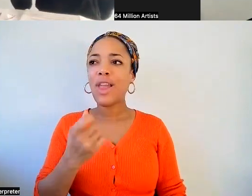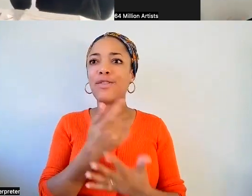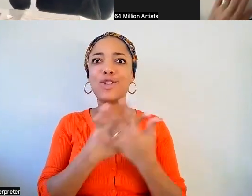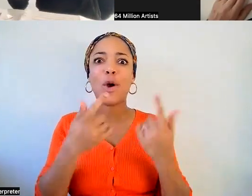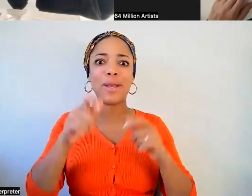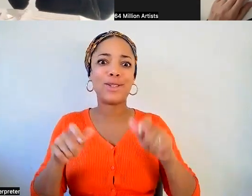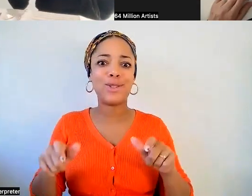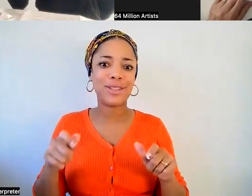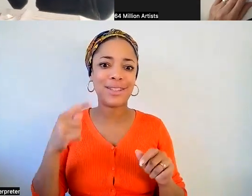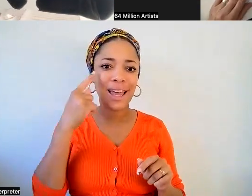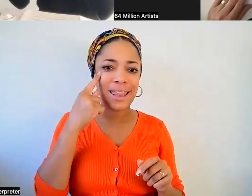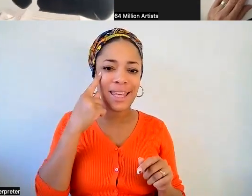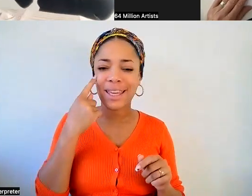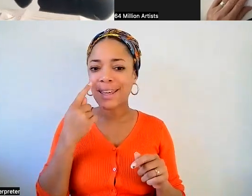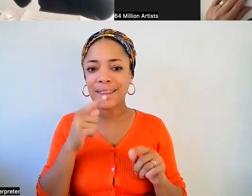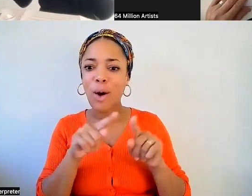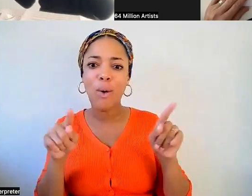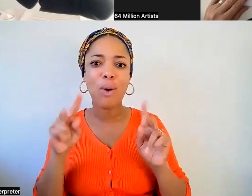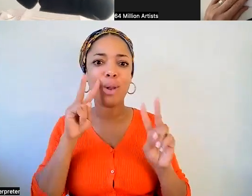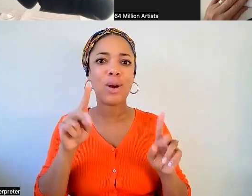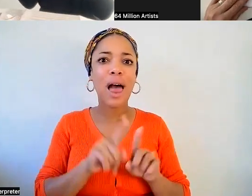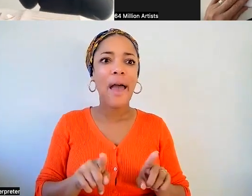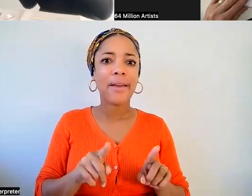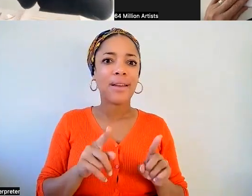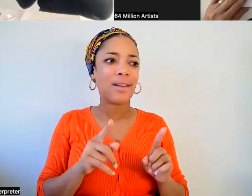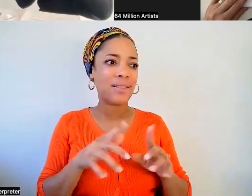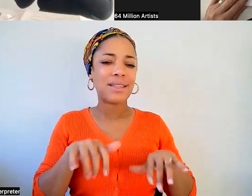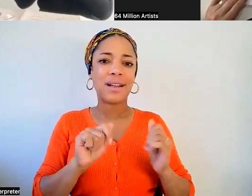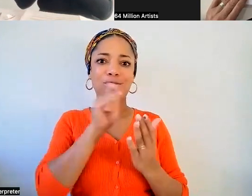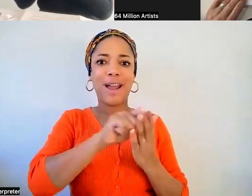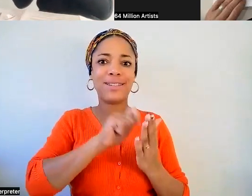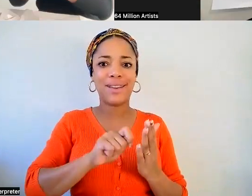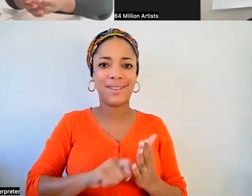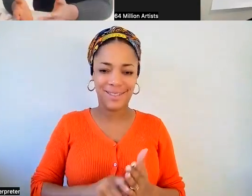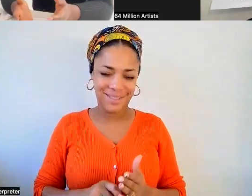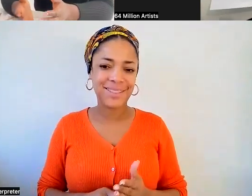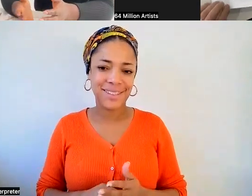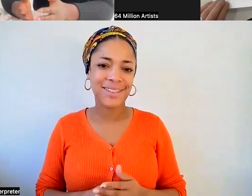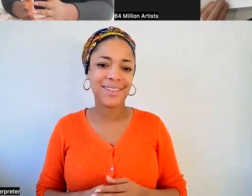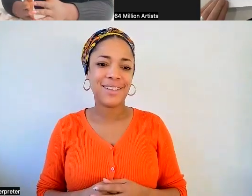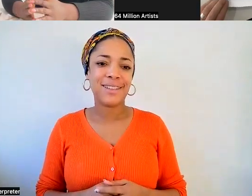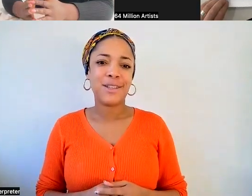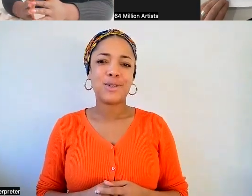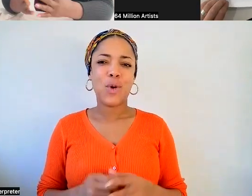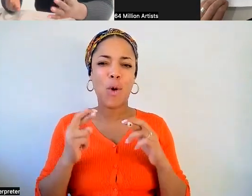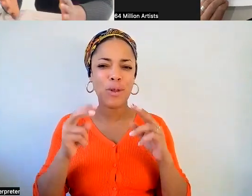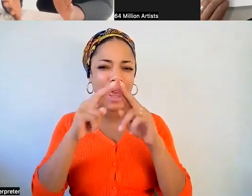like, I think they've already kind of put down their first initial ideas, which is exciting. Yeah. I hope at home you guys have as well. If you have any questions,